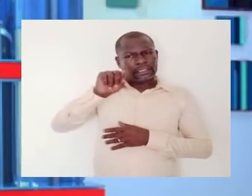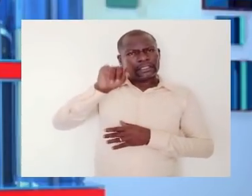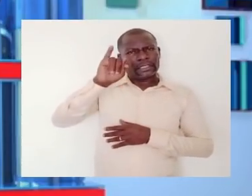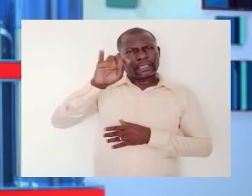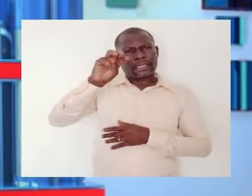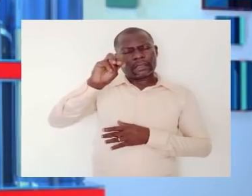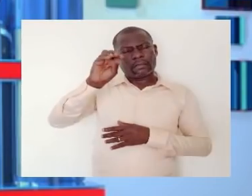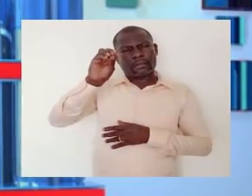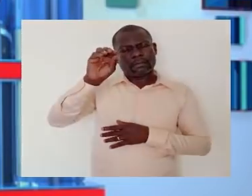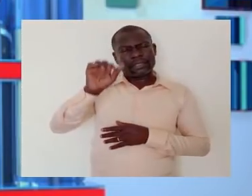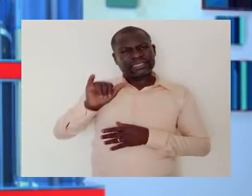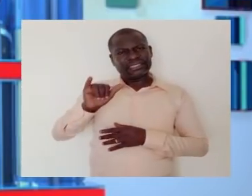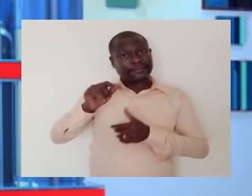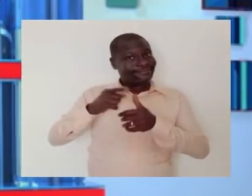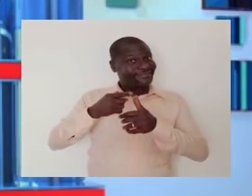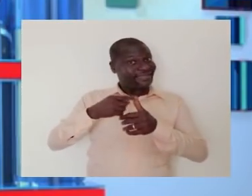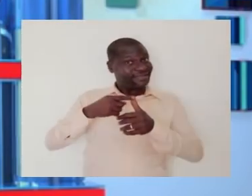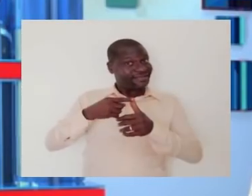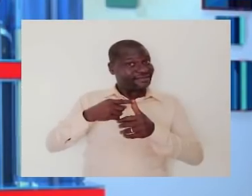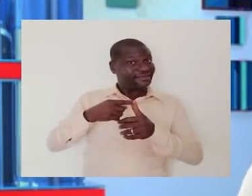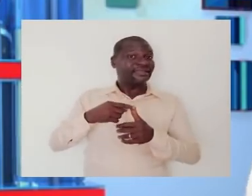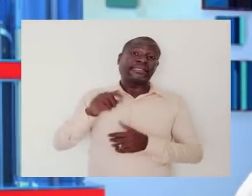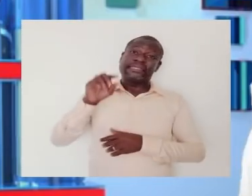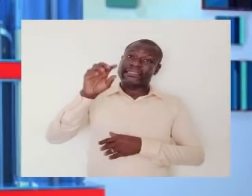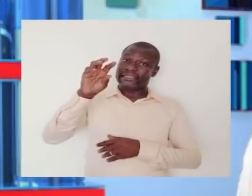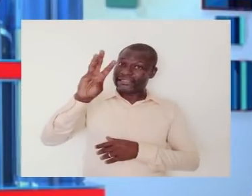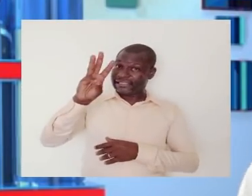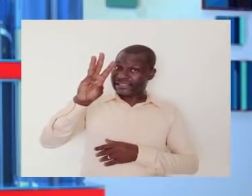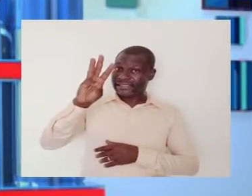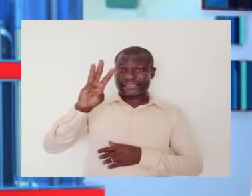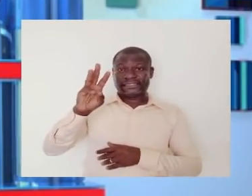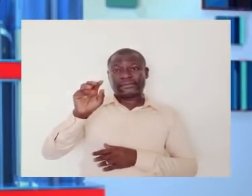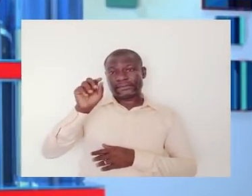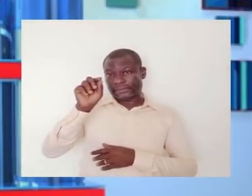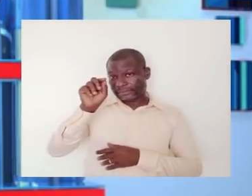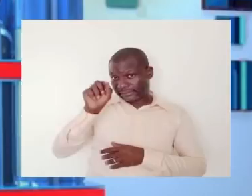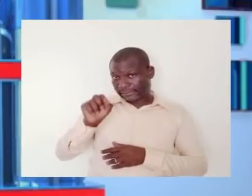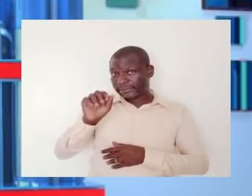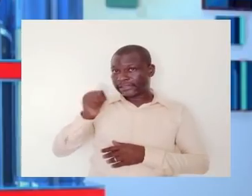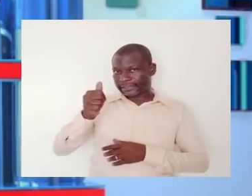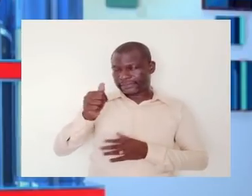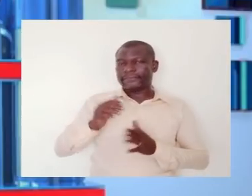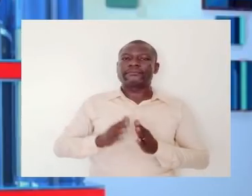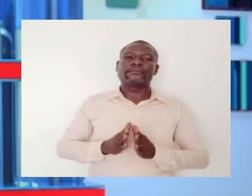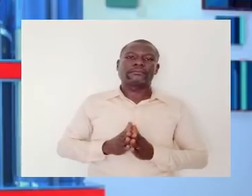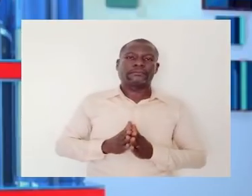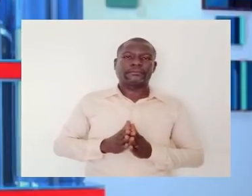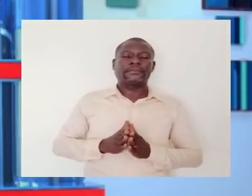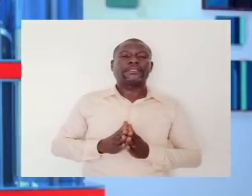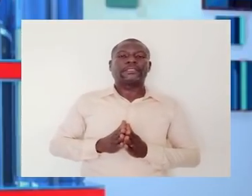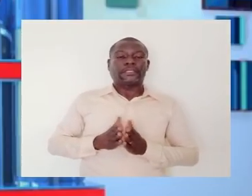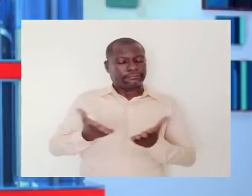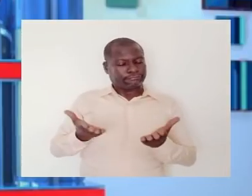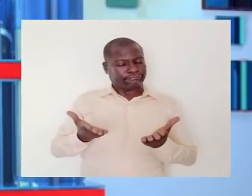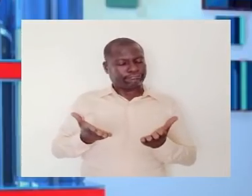bia ubeye kristo ni a ubo esu wi a asem bia nyame sha da eka kire kristo fo pa ene na medi eja wo